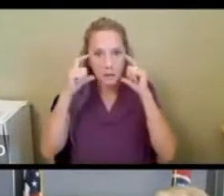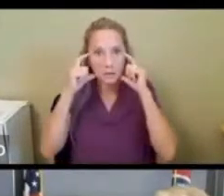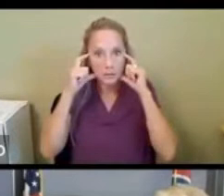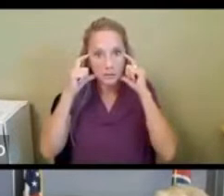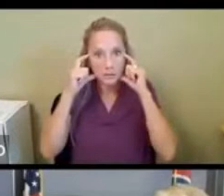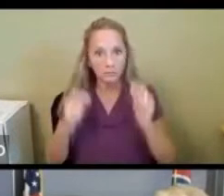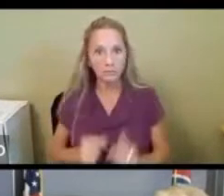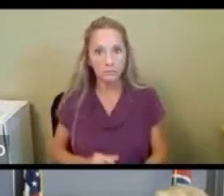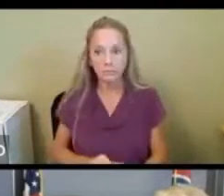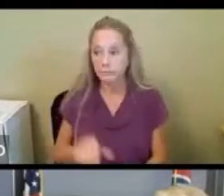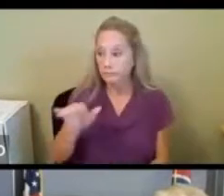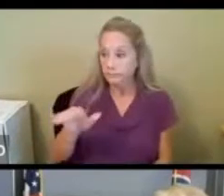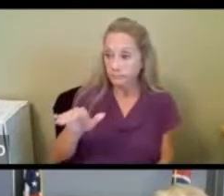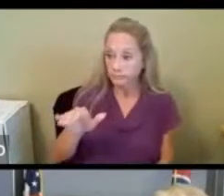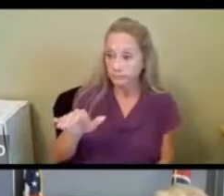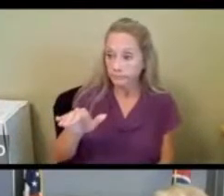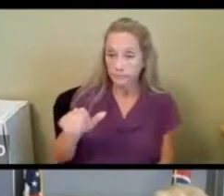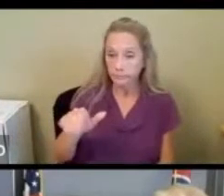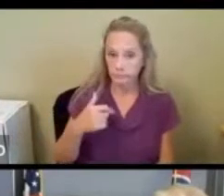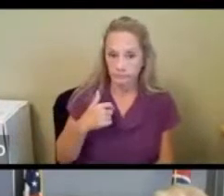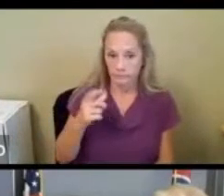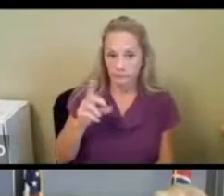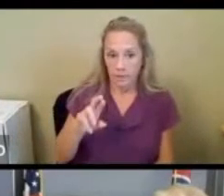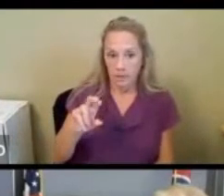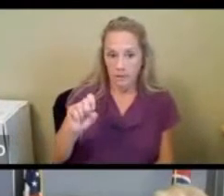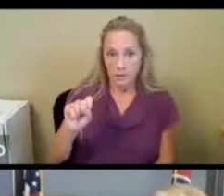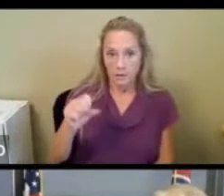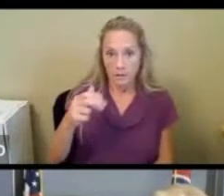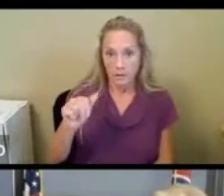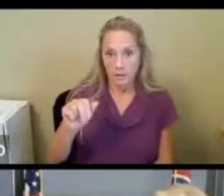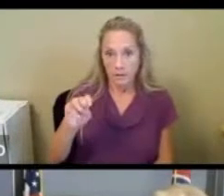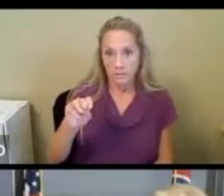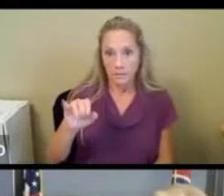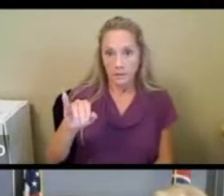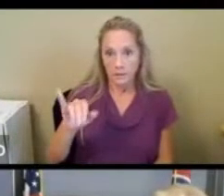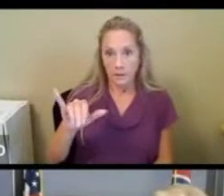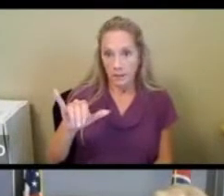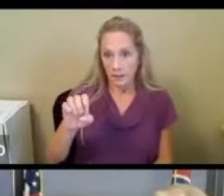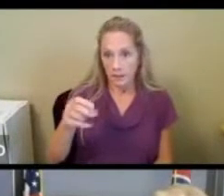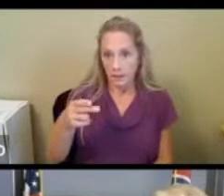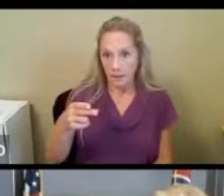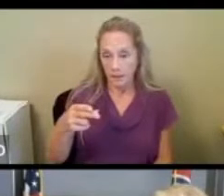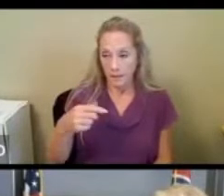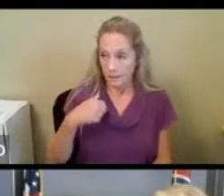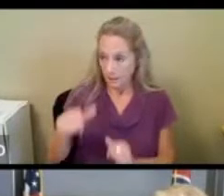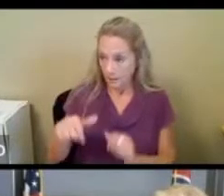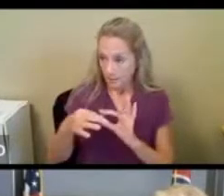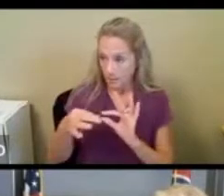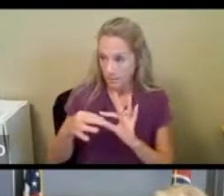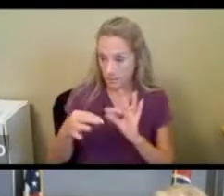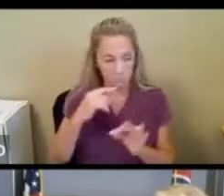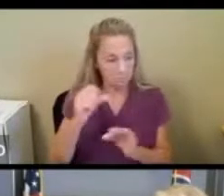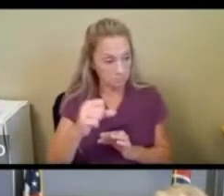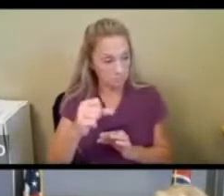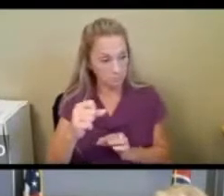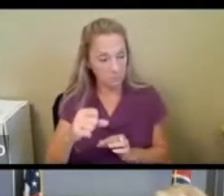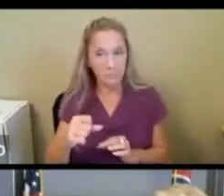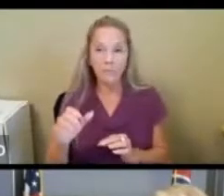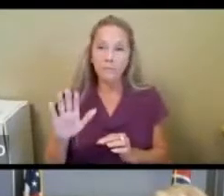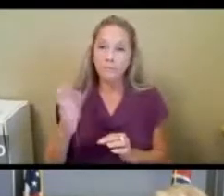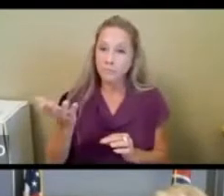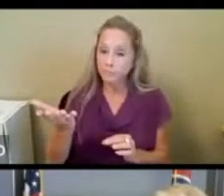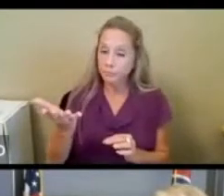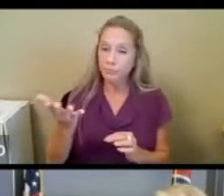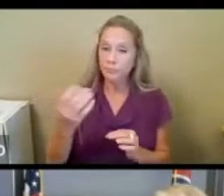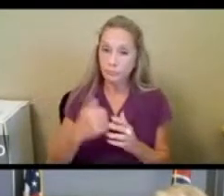Dr. Gocher, can I make a comment? Yes. So